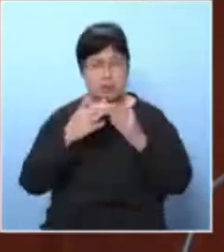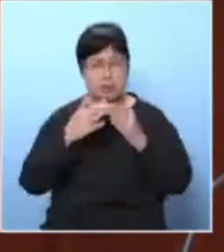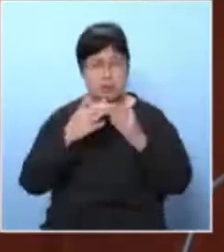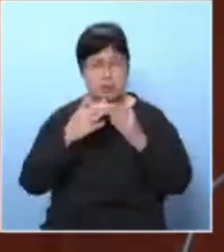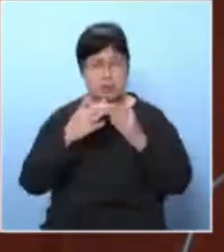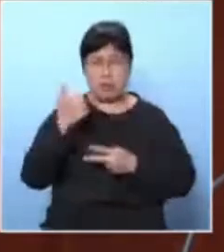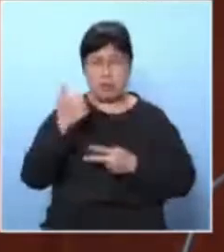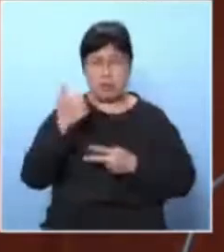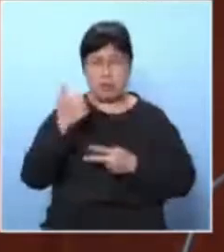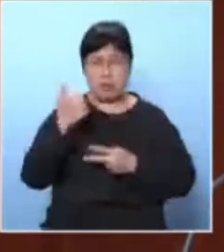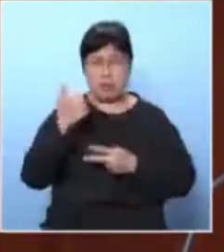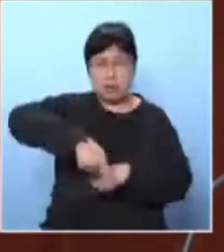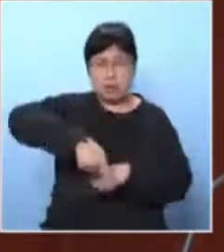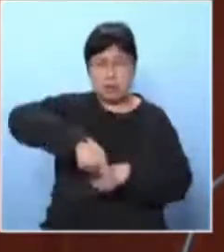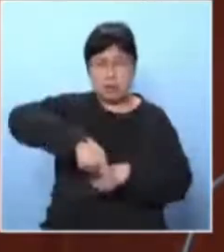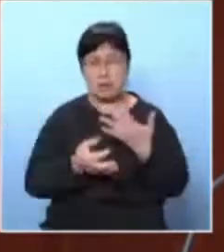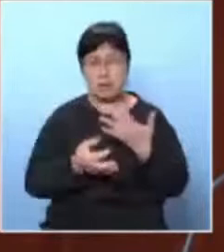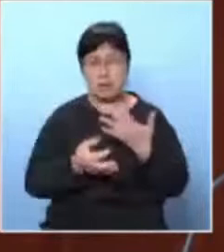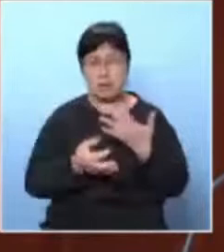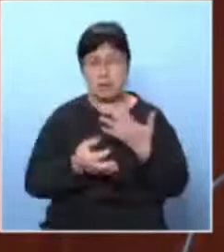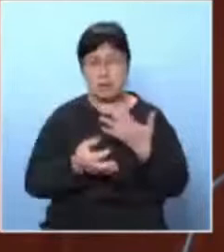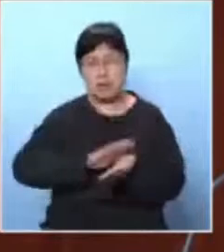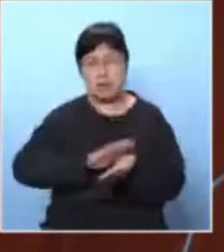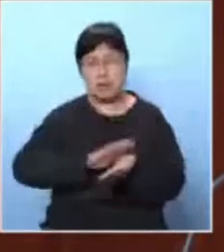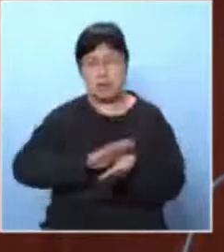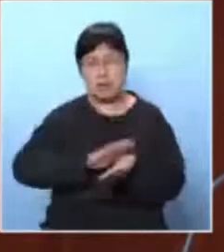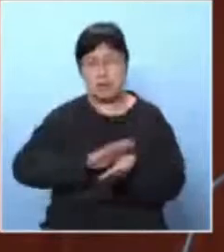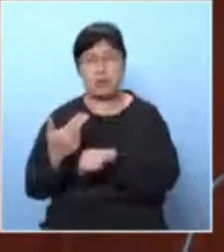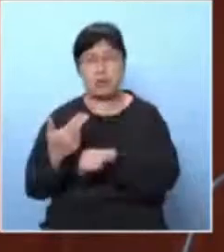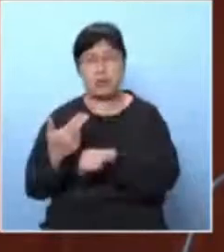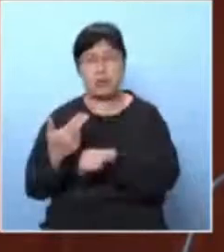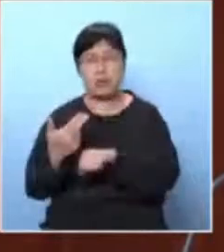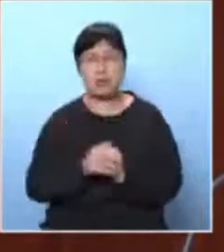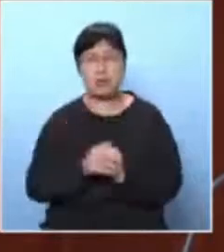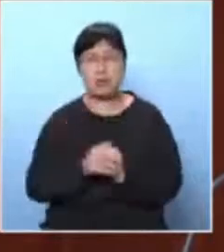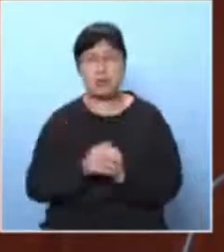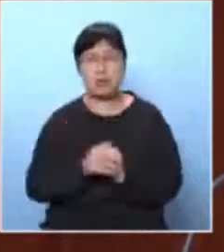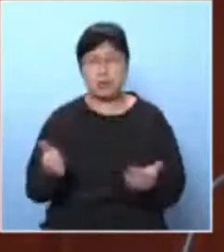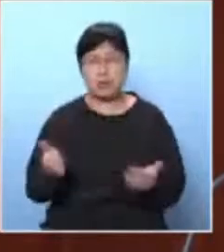of healthcare services and foster the development of the labor force.